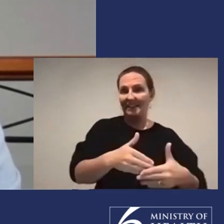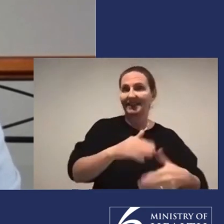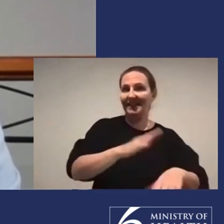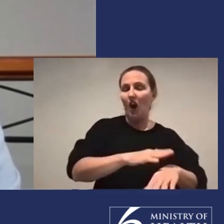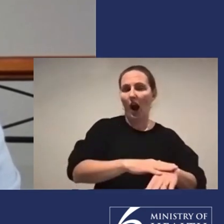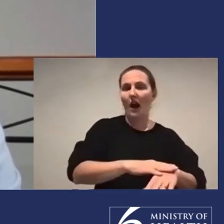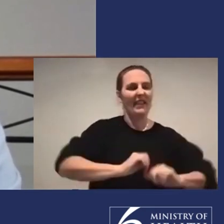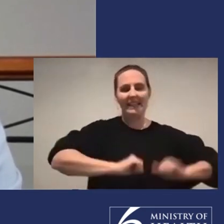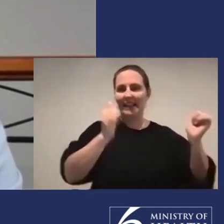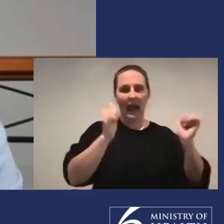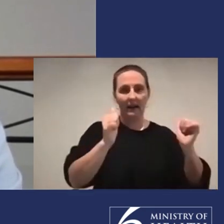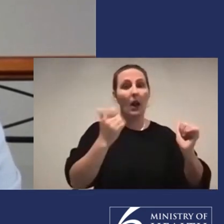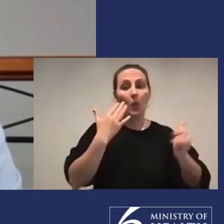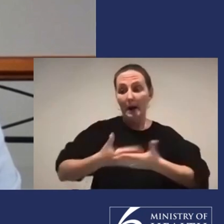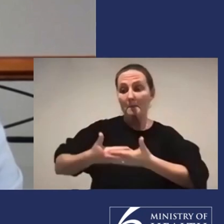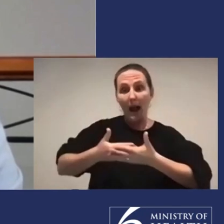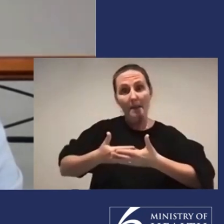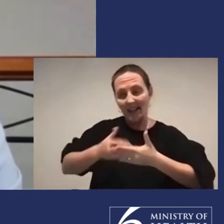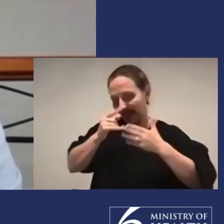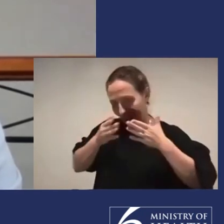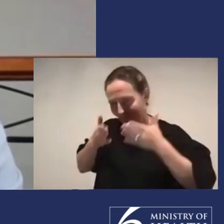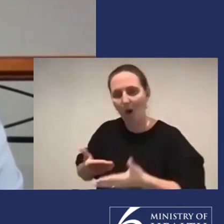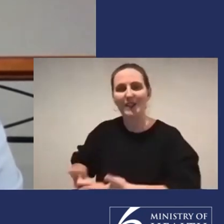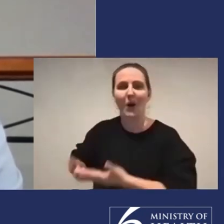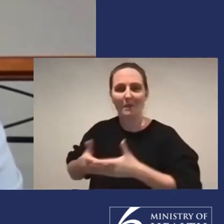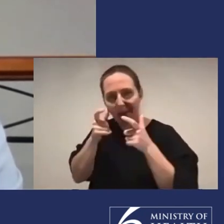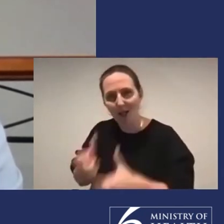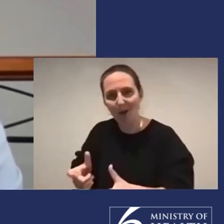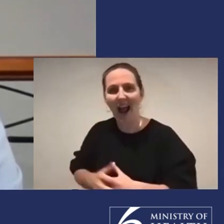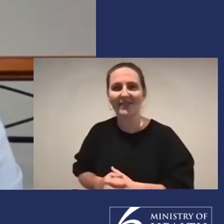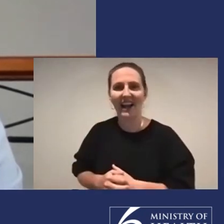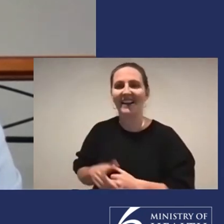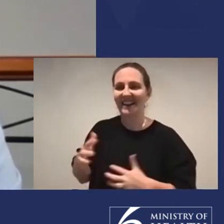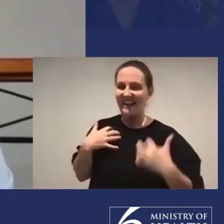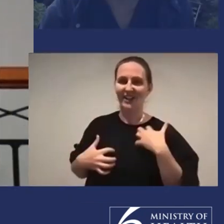can deal with a new baby, which is really exciting and lots of other things to deal with.